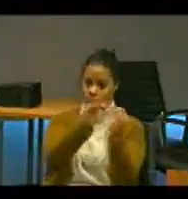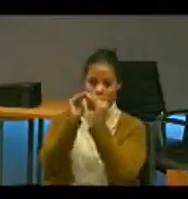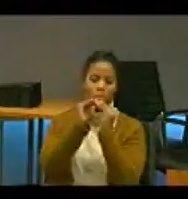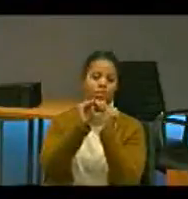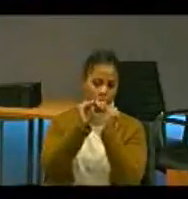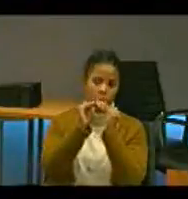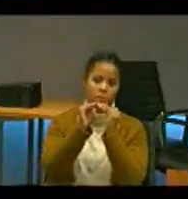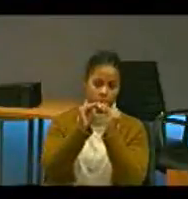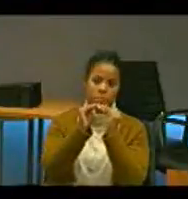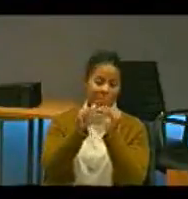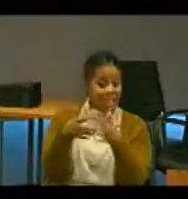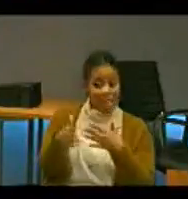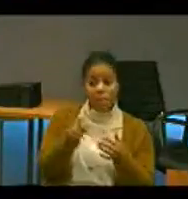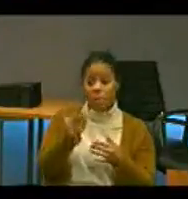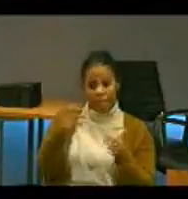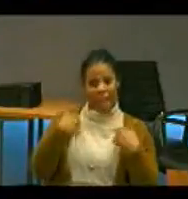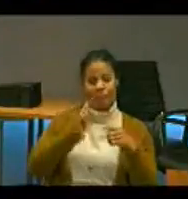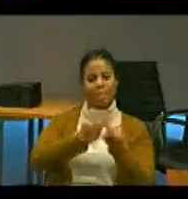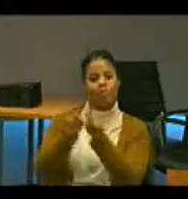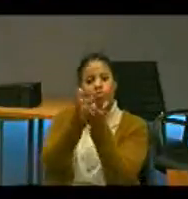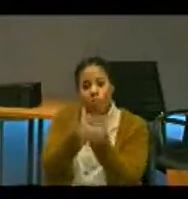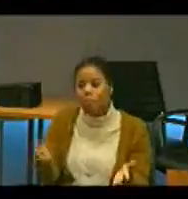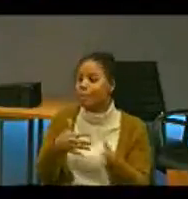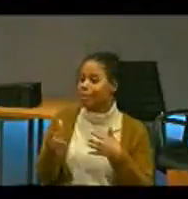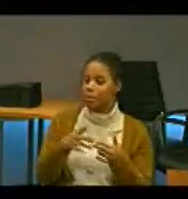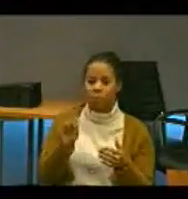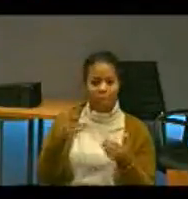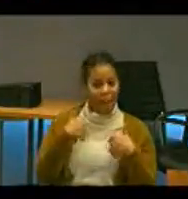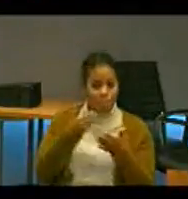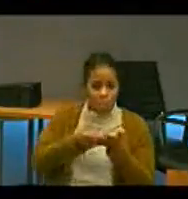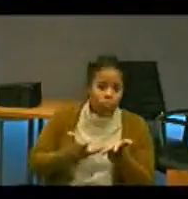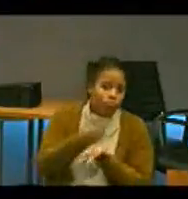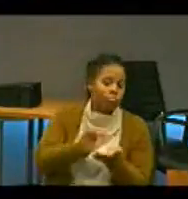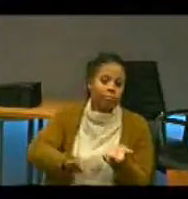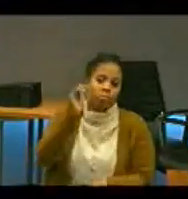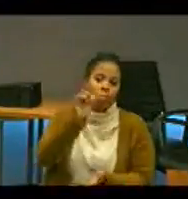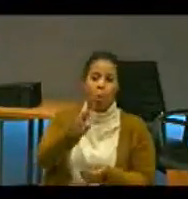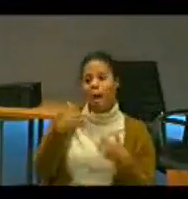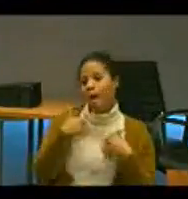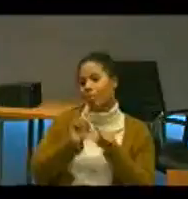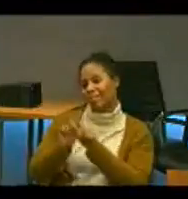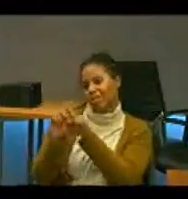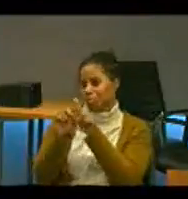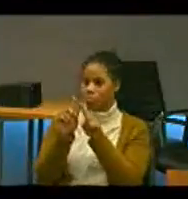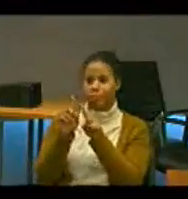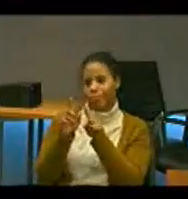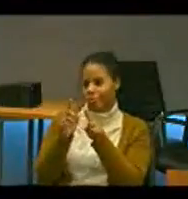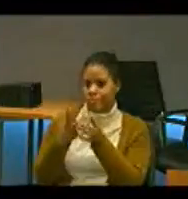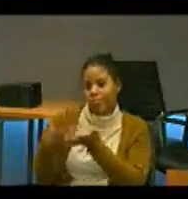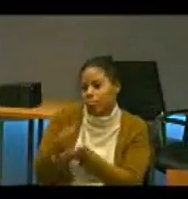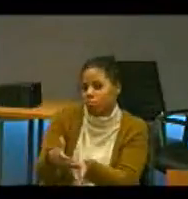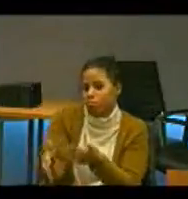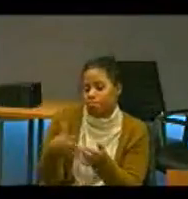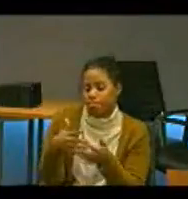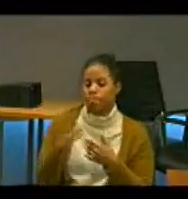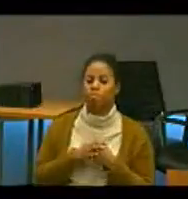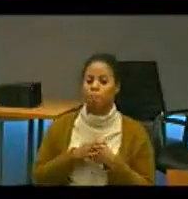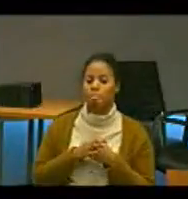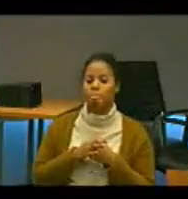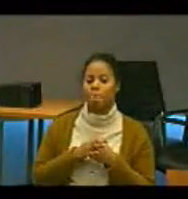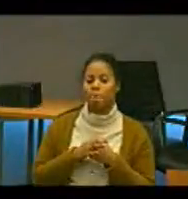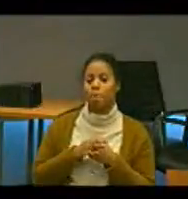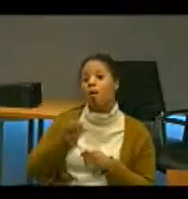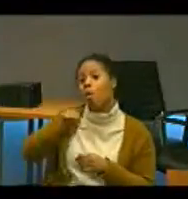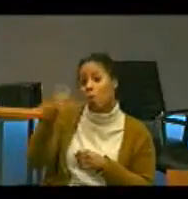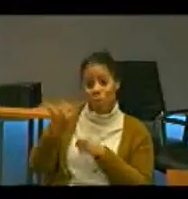arriving with different resources and privileges. A second threat is a narrative that frames school discipline reform as a threat to school